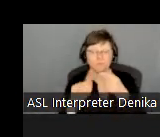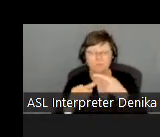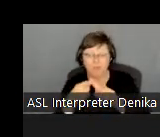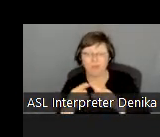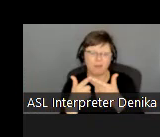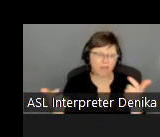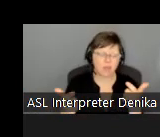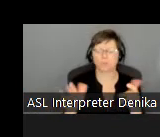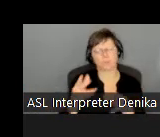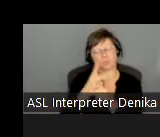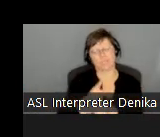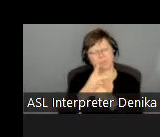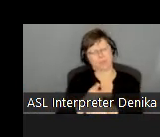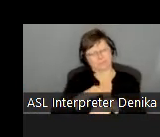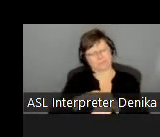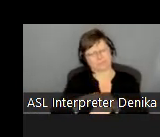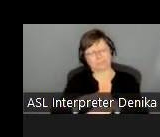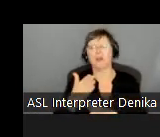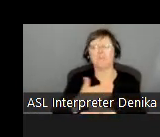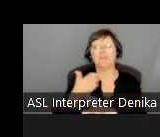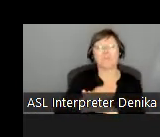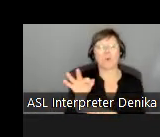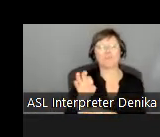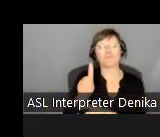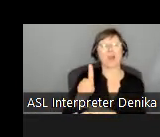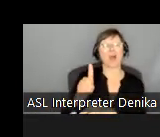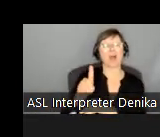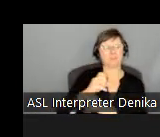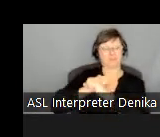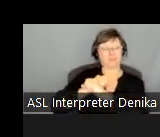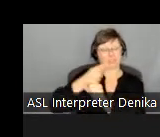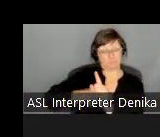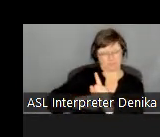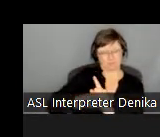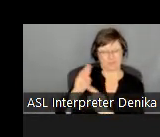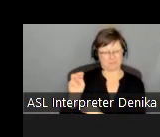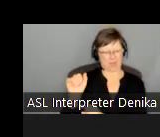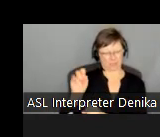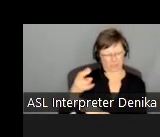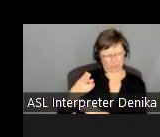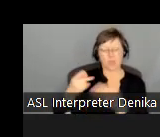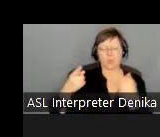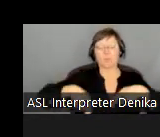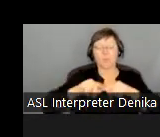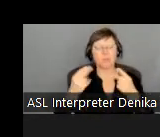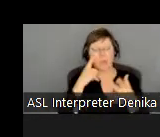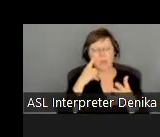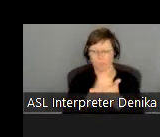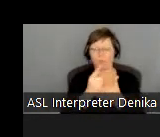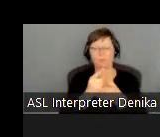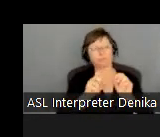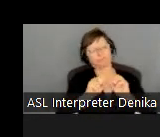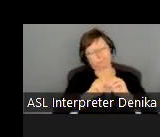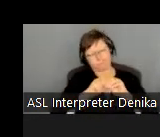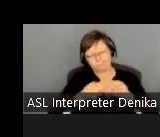prevention, or before Fraud Prevention Month, to do it just a 1-week blitz to the media on the emergency grandparent scam. And as mentioned